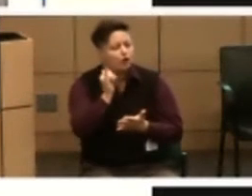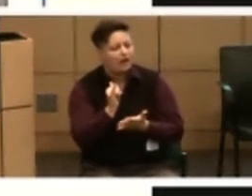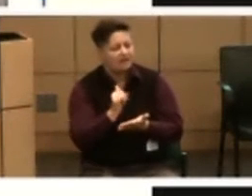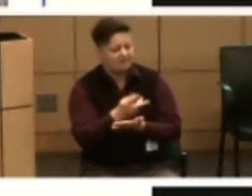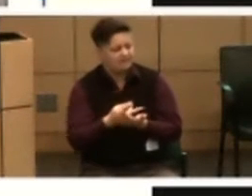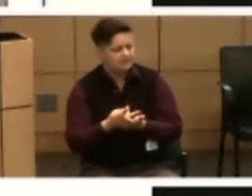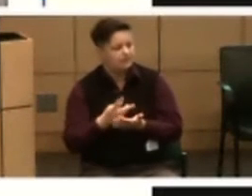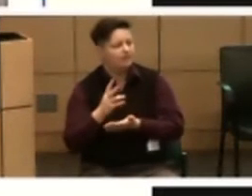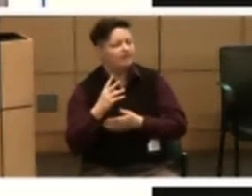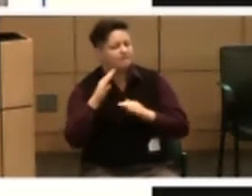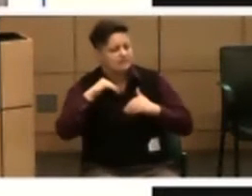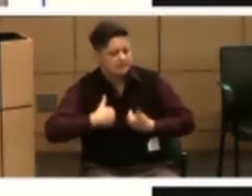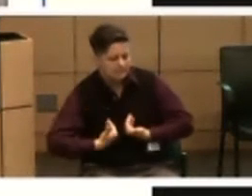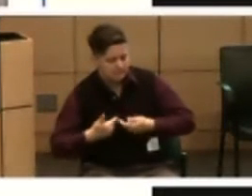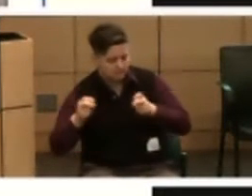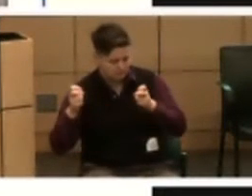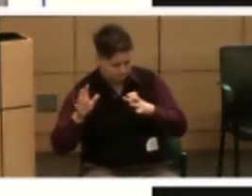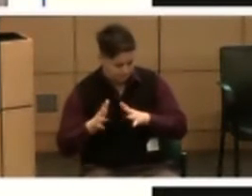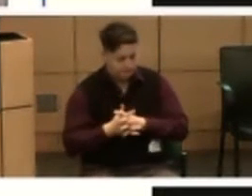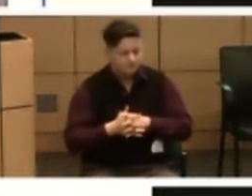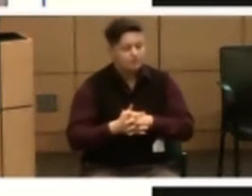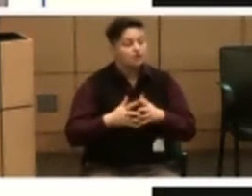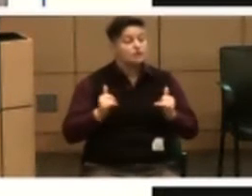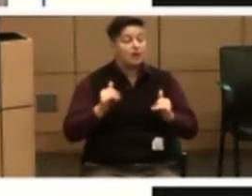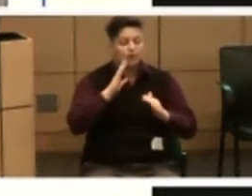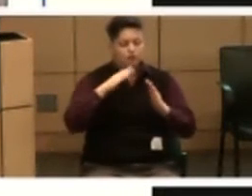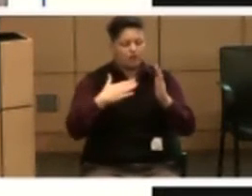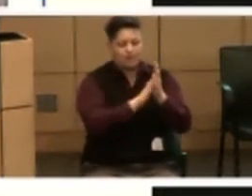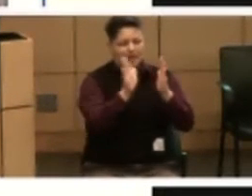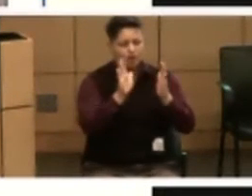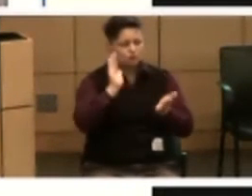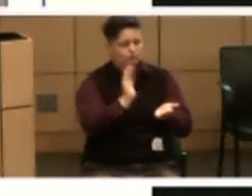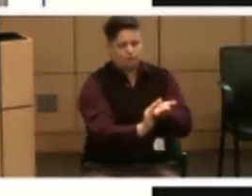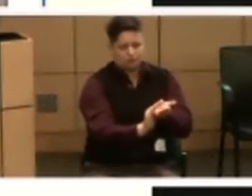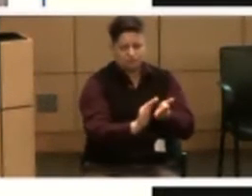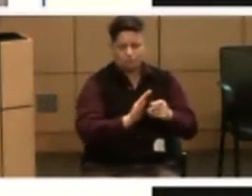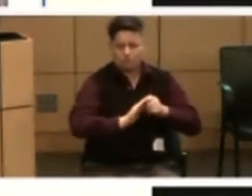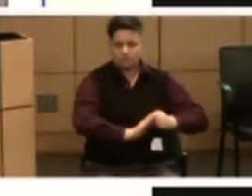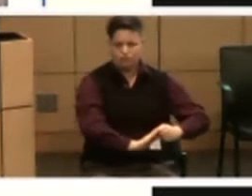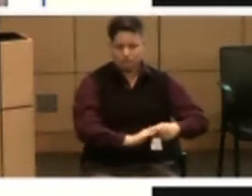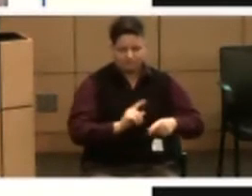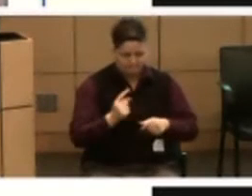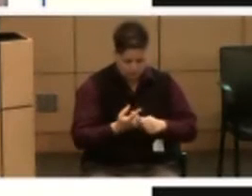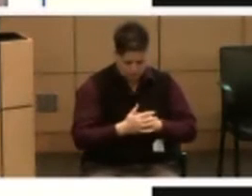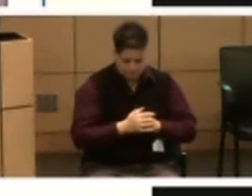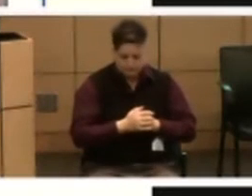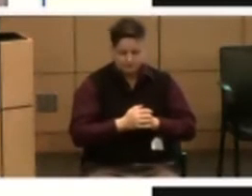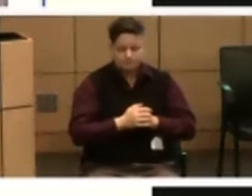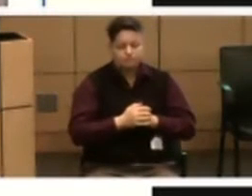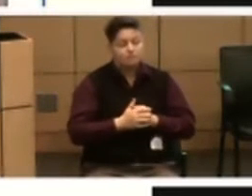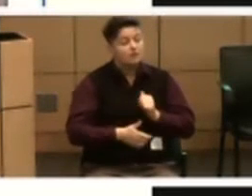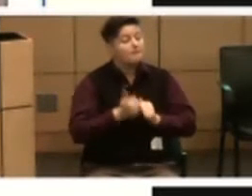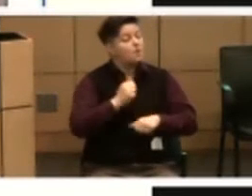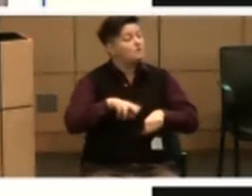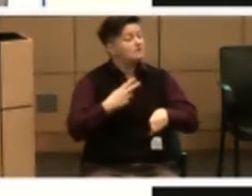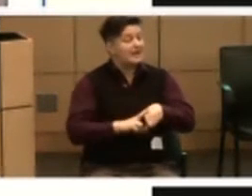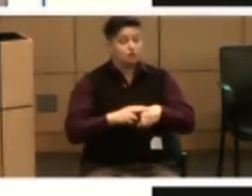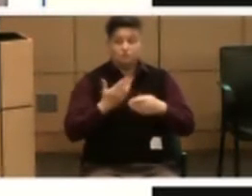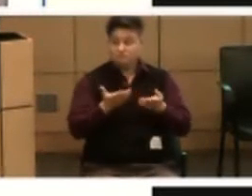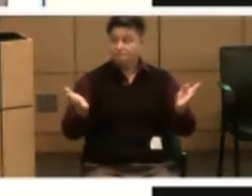All right, so we're going to talk about echo suppression first. Really, the idea is that an environment, most natural environments, including this